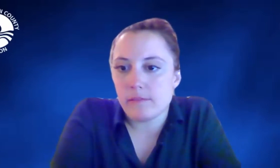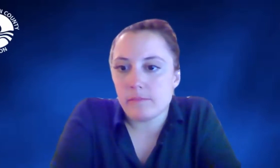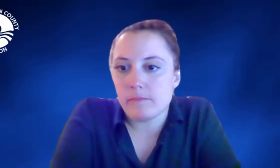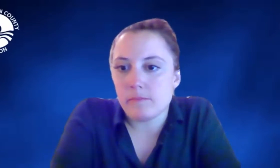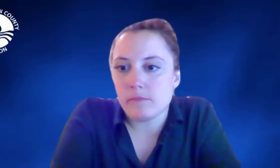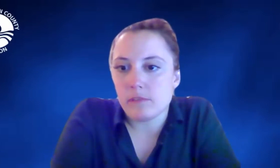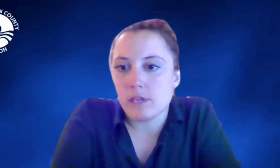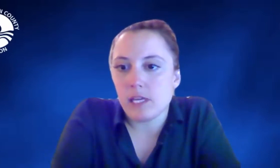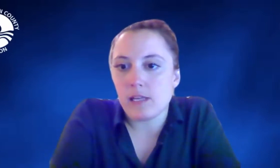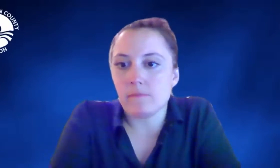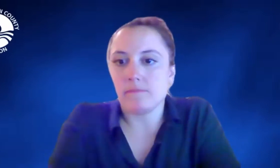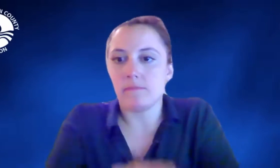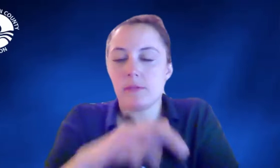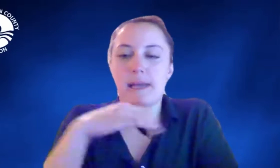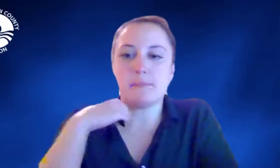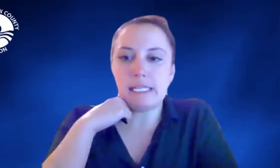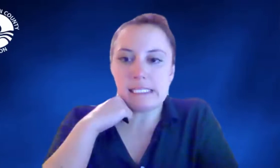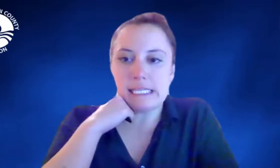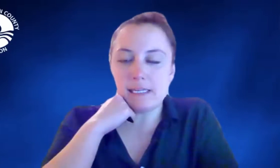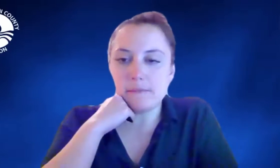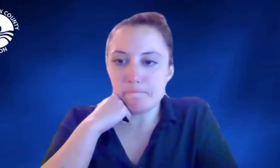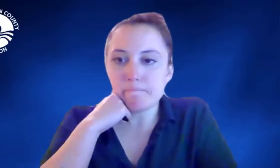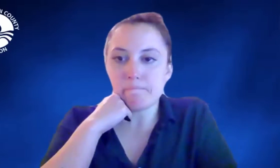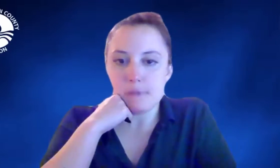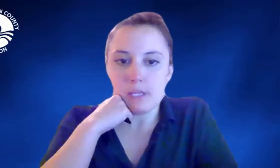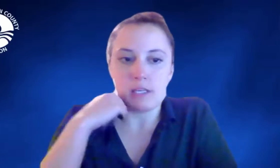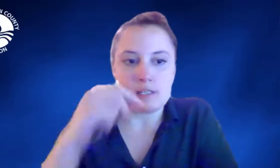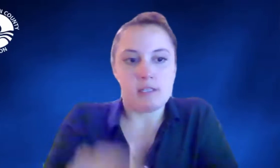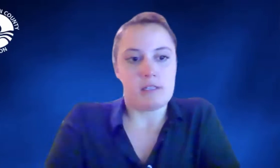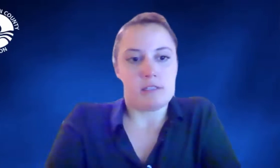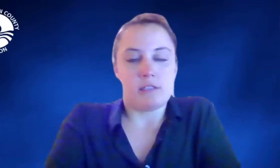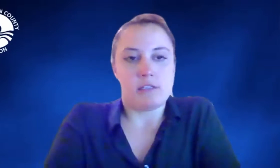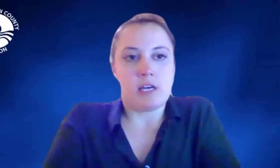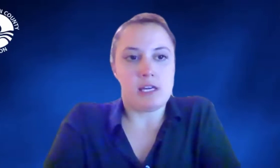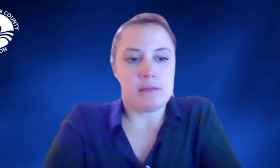benefit from the max being extended.